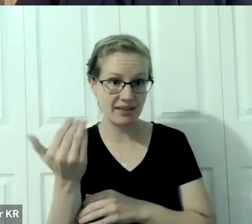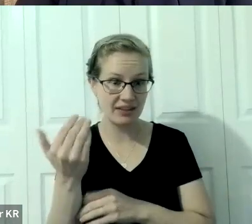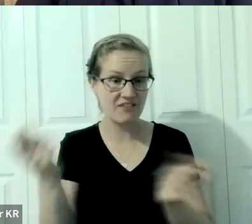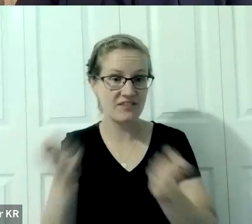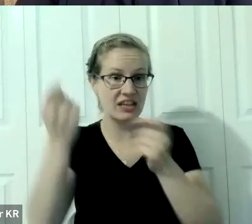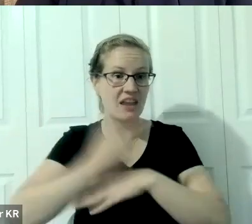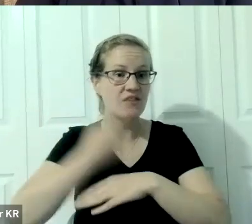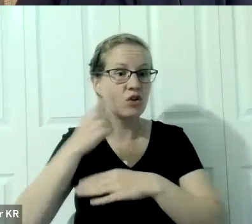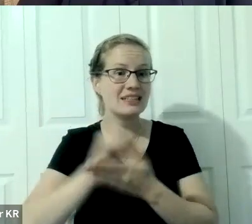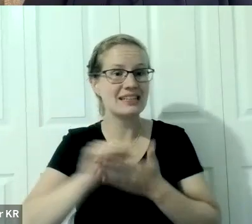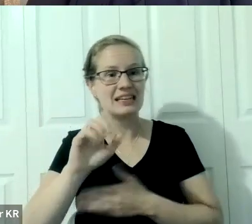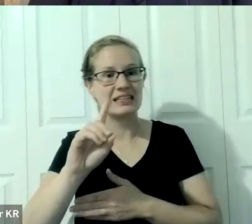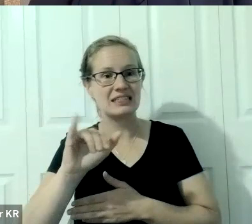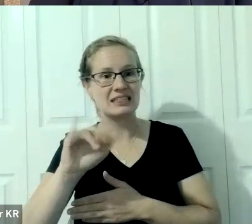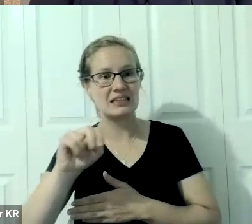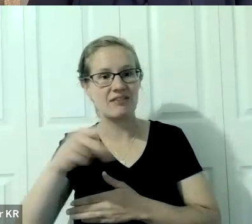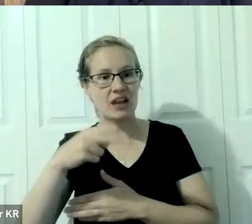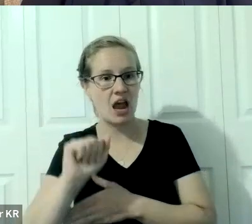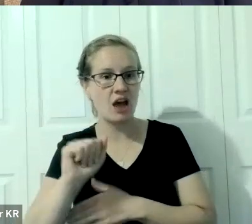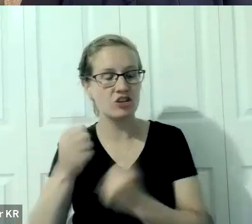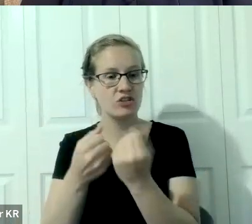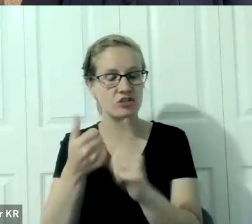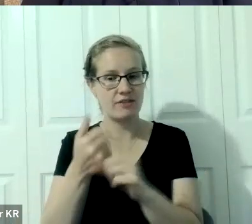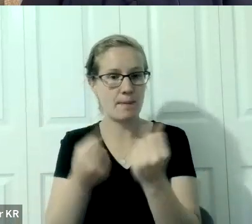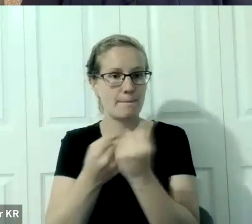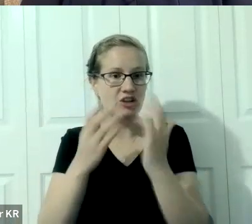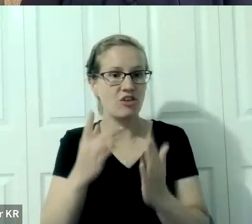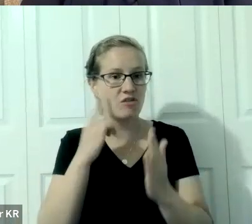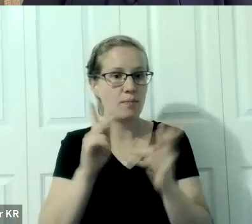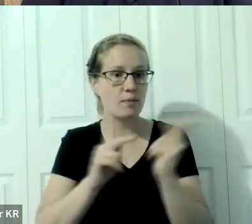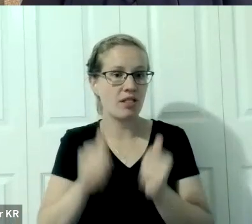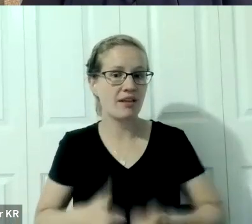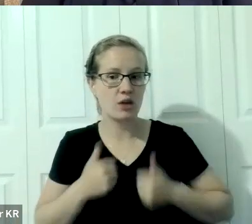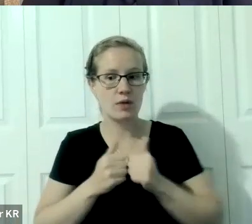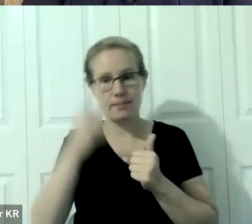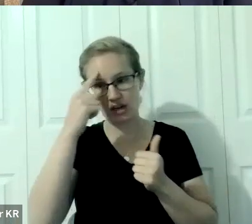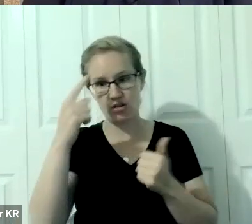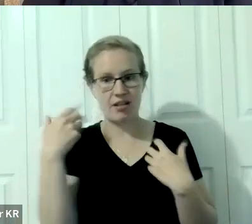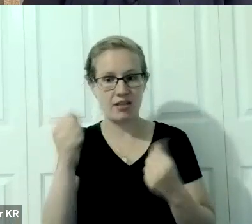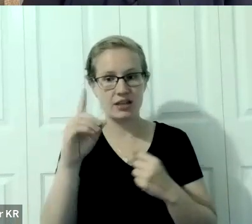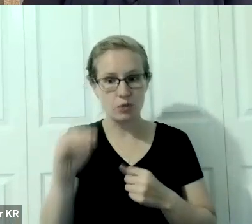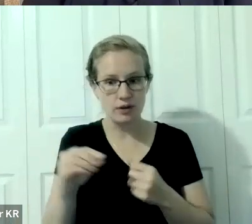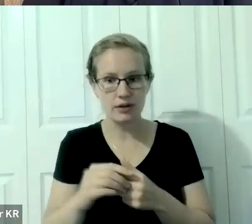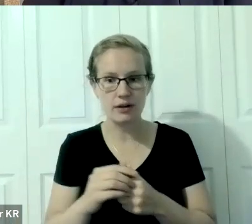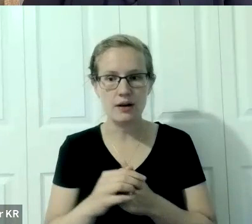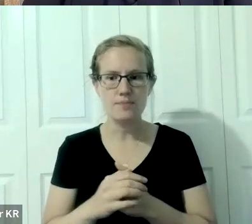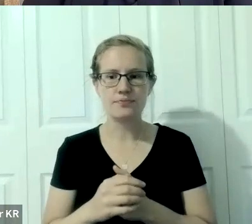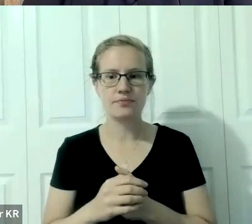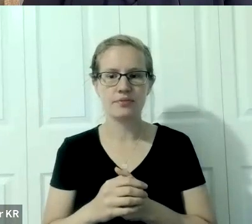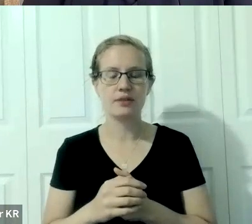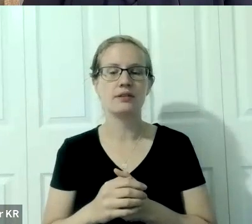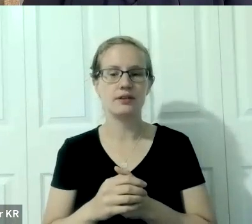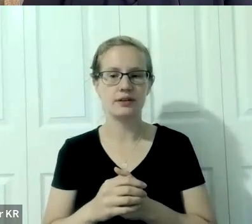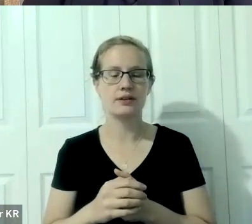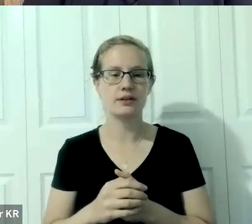day for St. Nymphna, who is the patron for people that live with mental health disorders and mental illnesses. So there's lots of ways that